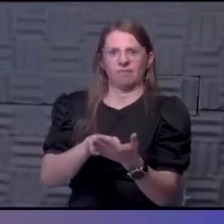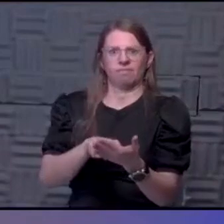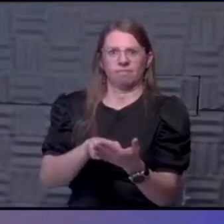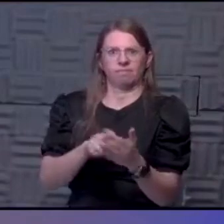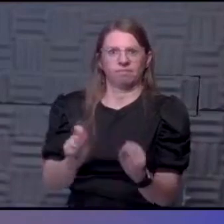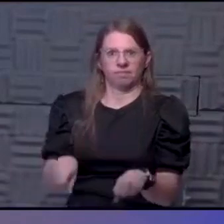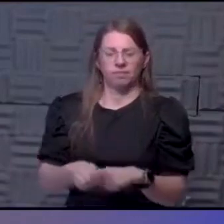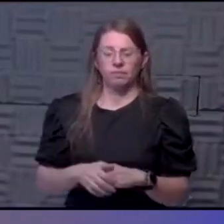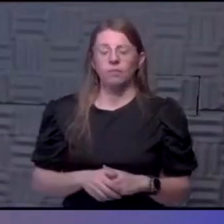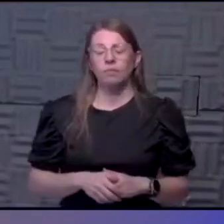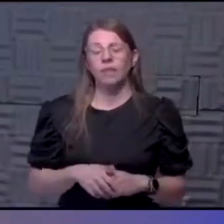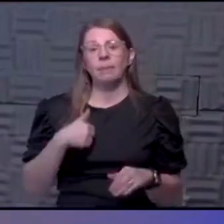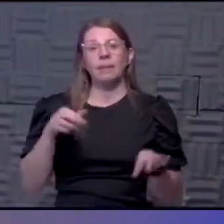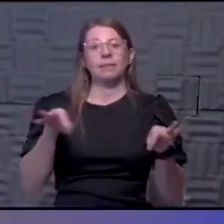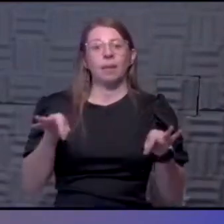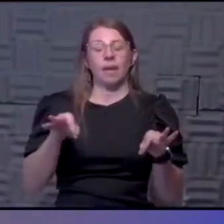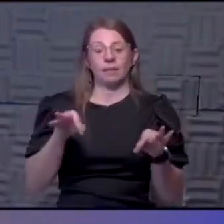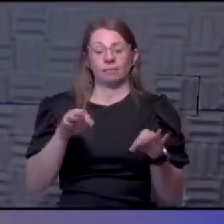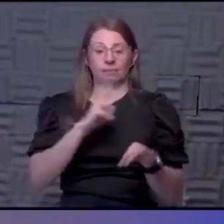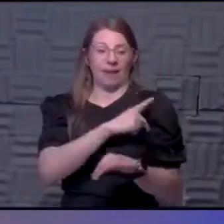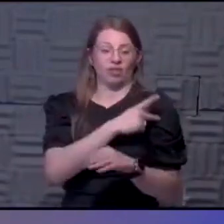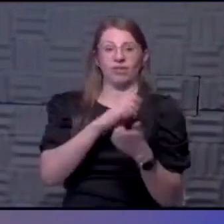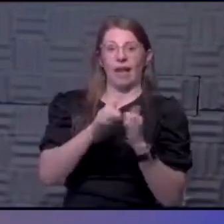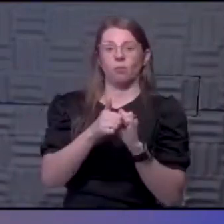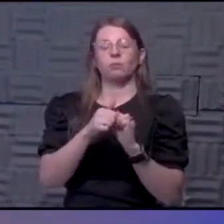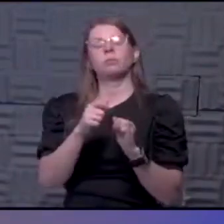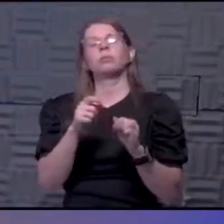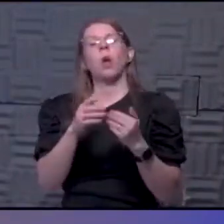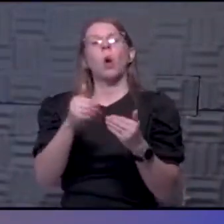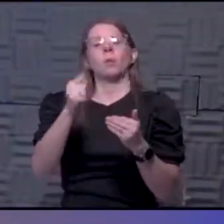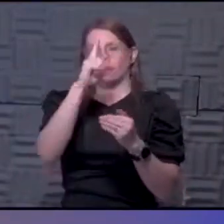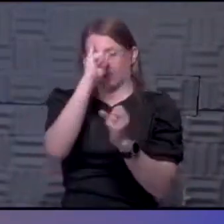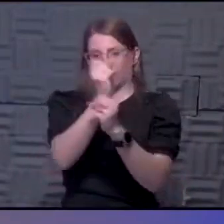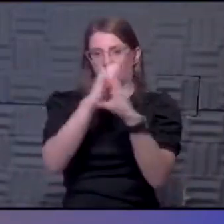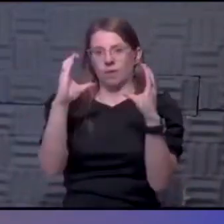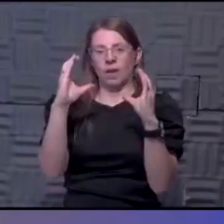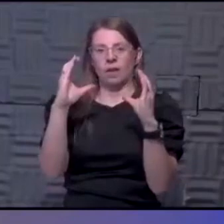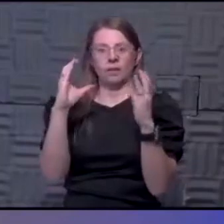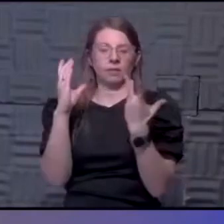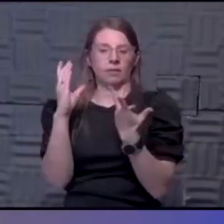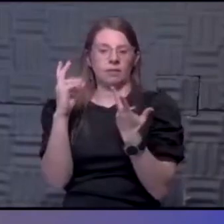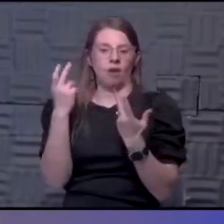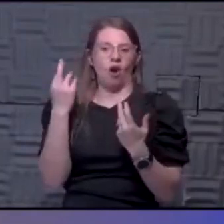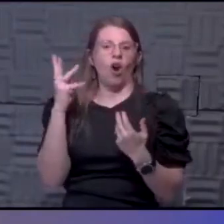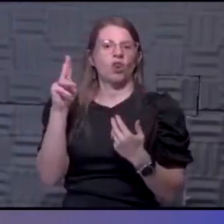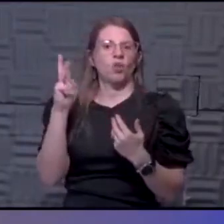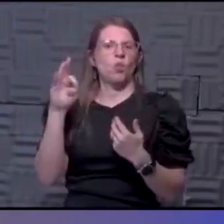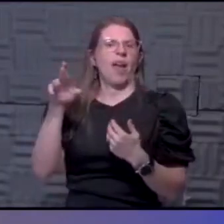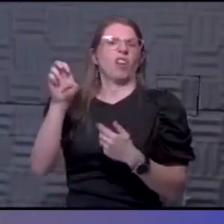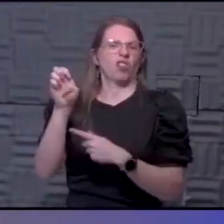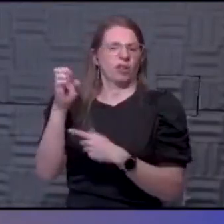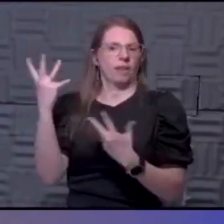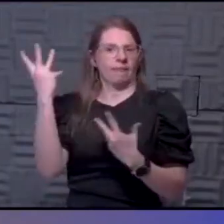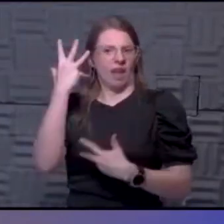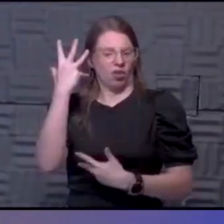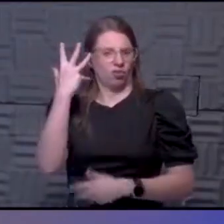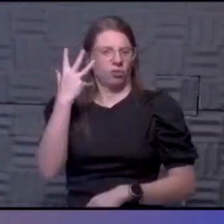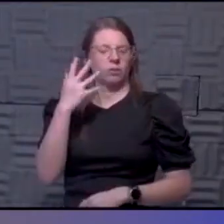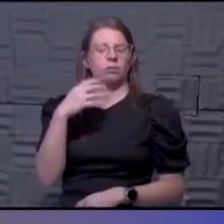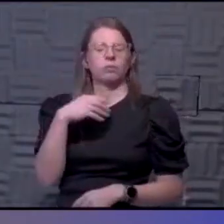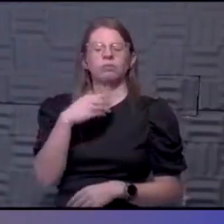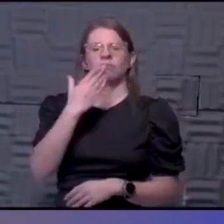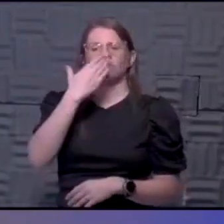so the way that I explain it to patients is almost imagine that the hardware is there because we know that the smell nerves are unique and that they can